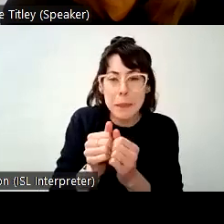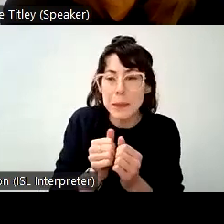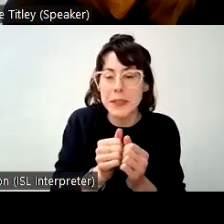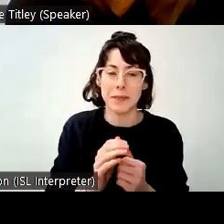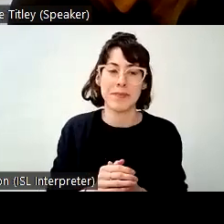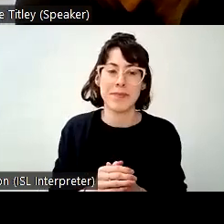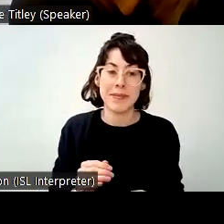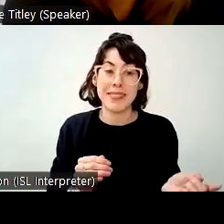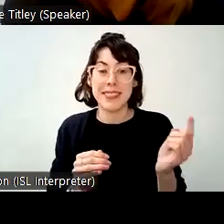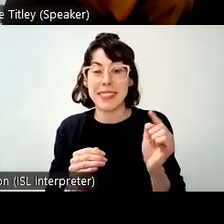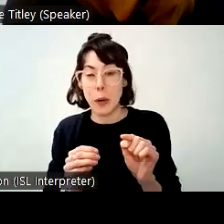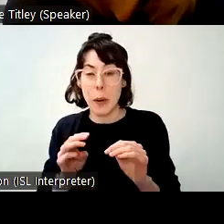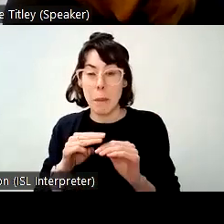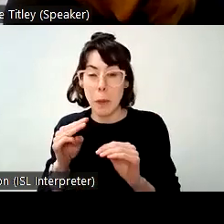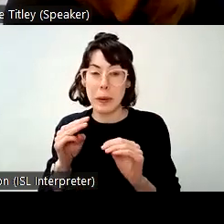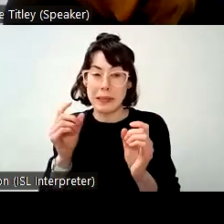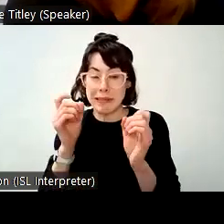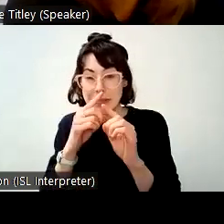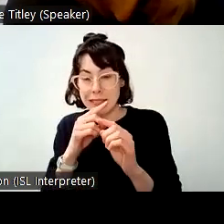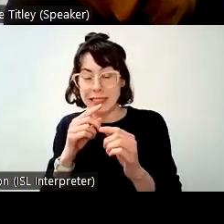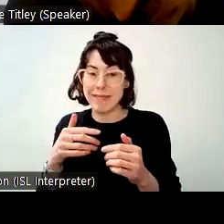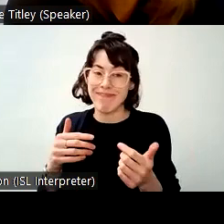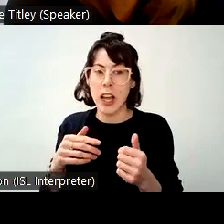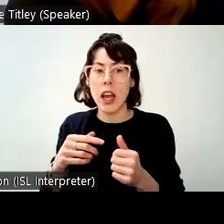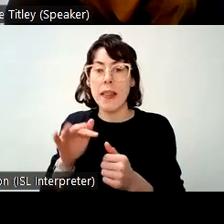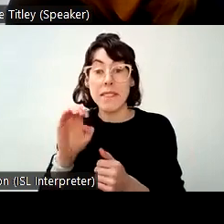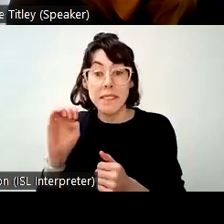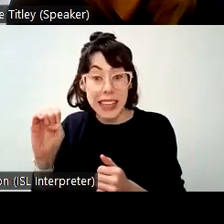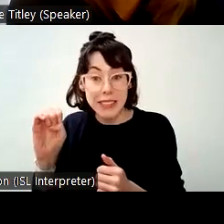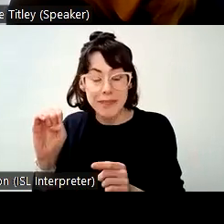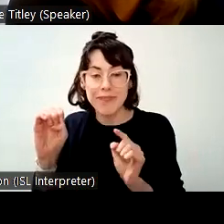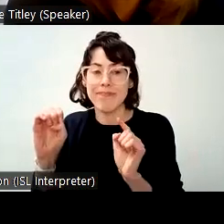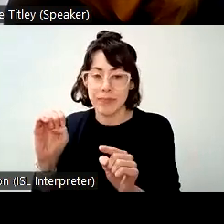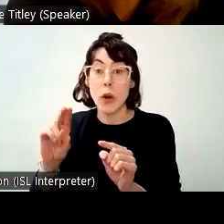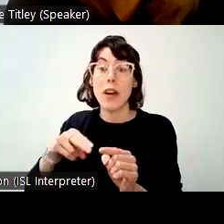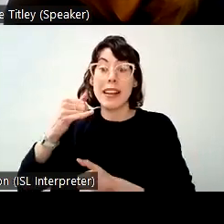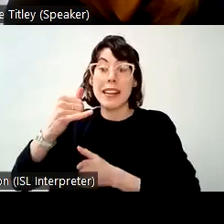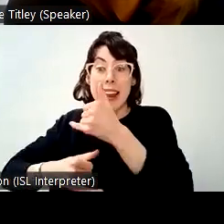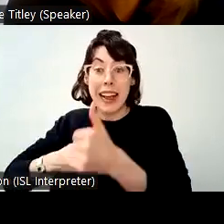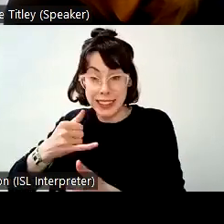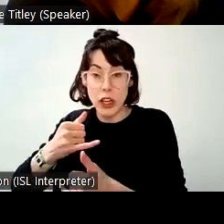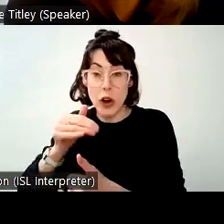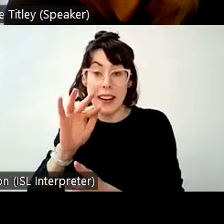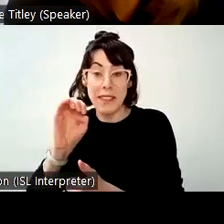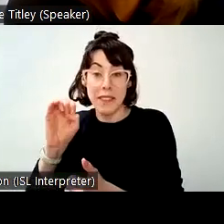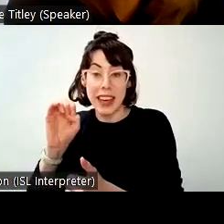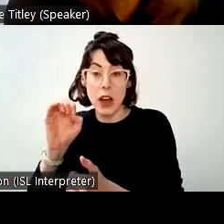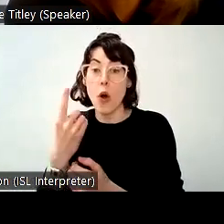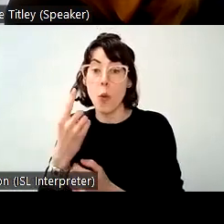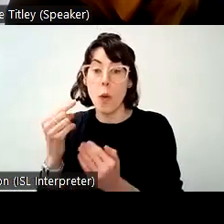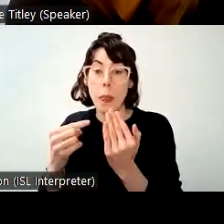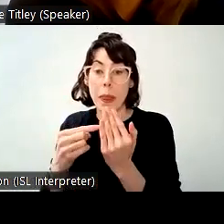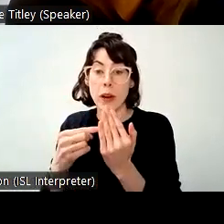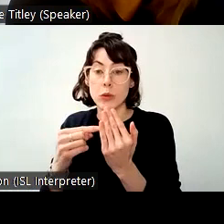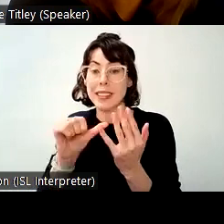side of things there, which are the fees for the programme. So for next year, it is €1,600. And then there's also an additional